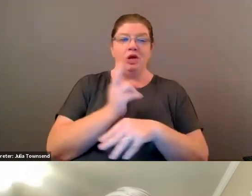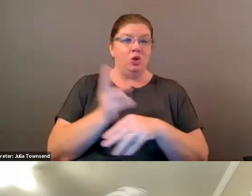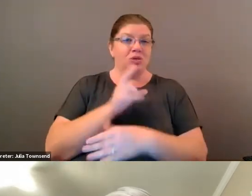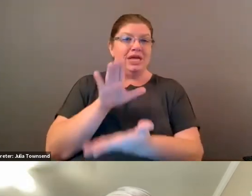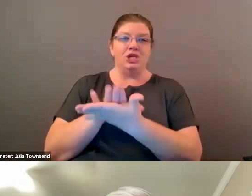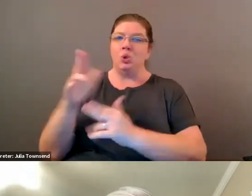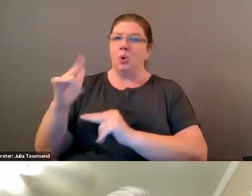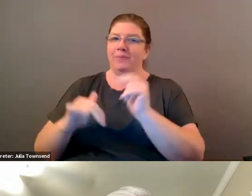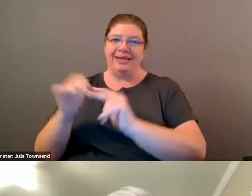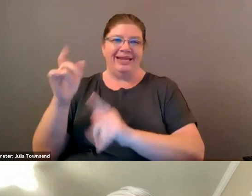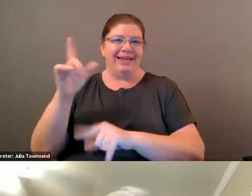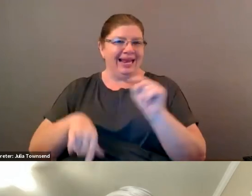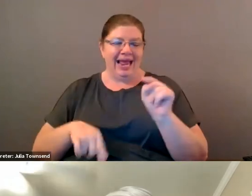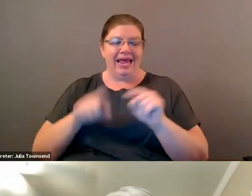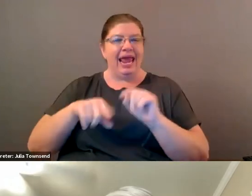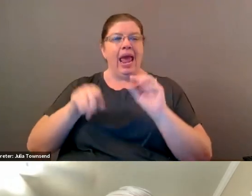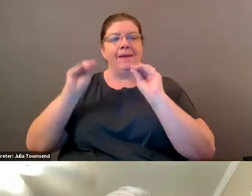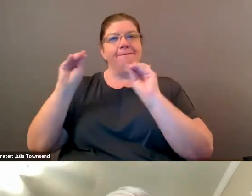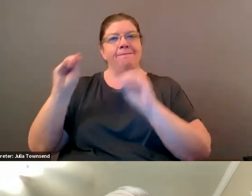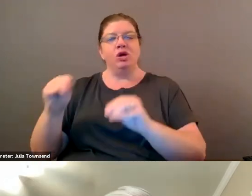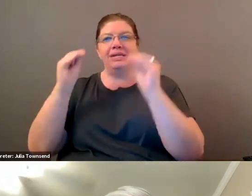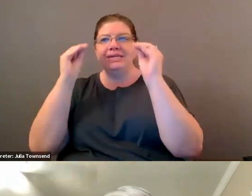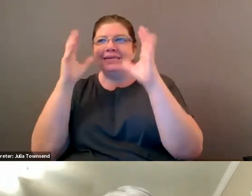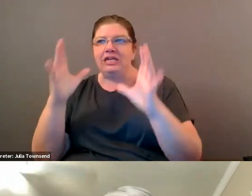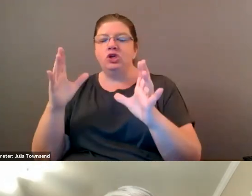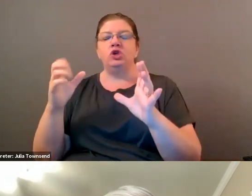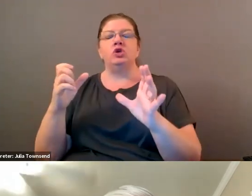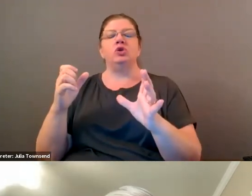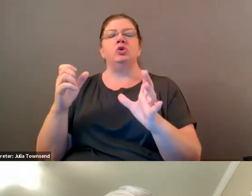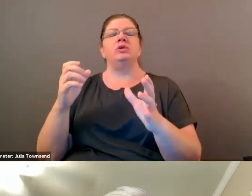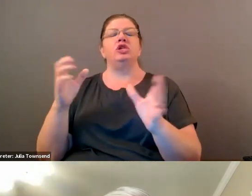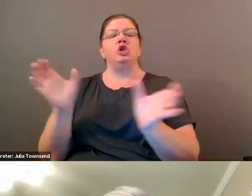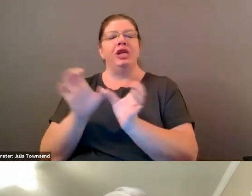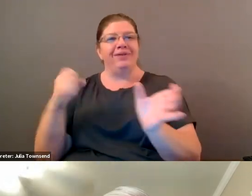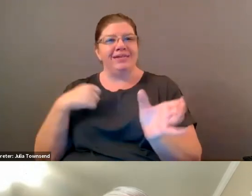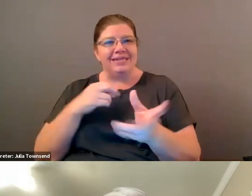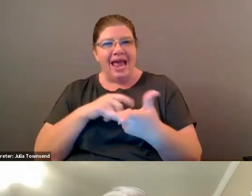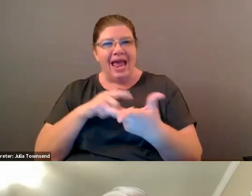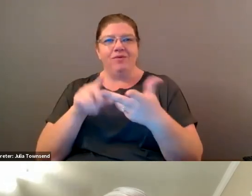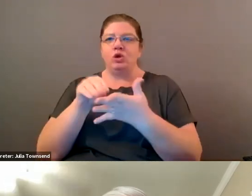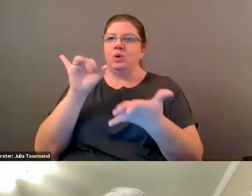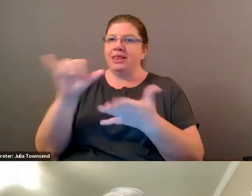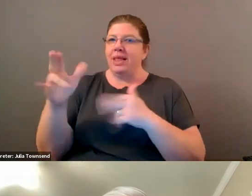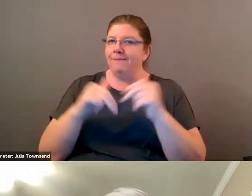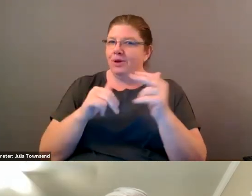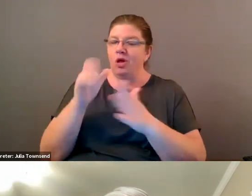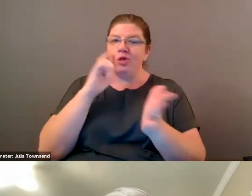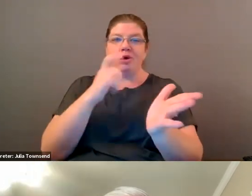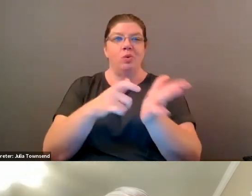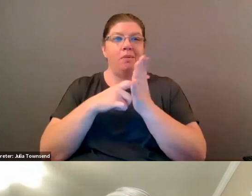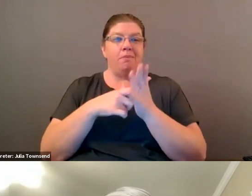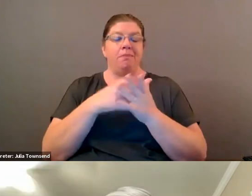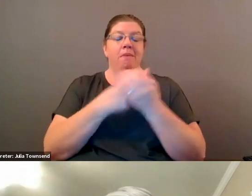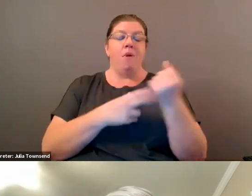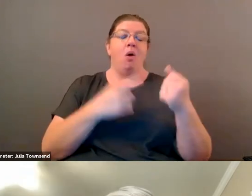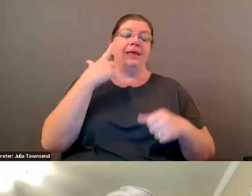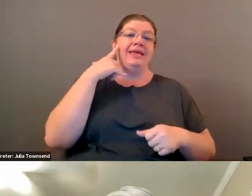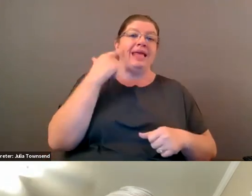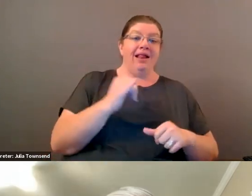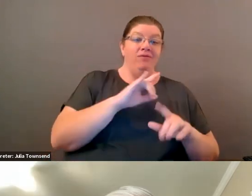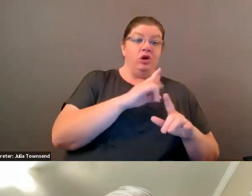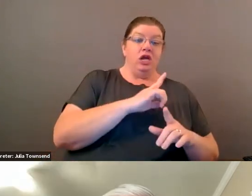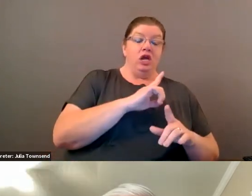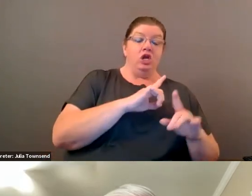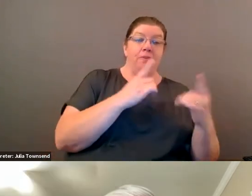school building. We can't put certificated staff or students inside of that building. And those are requirements by both the California Department of